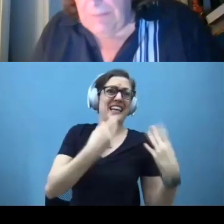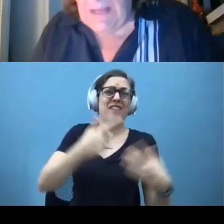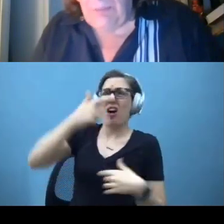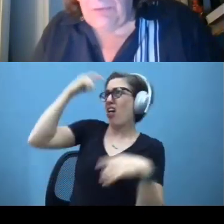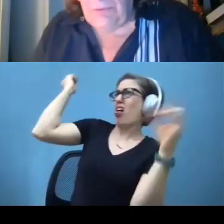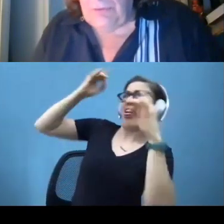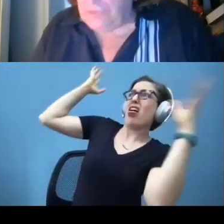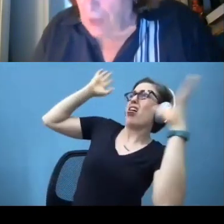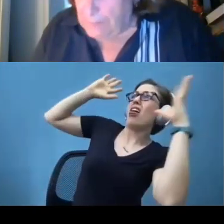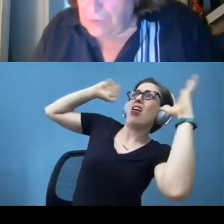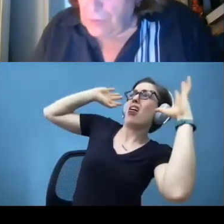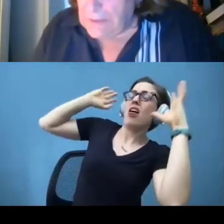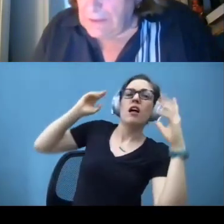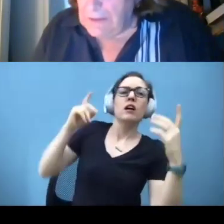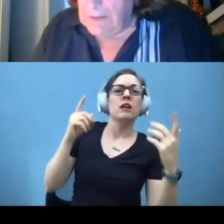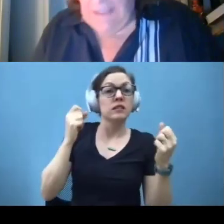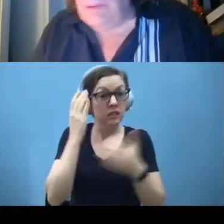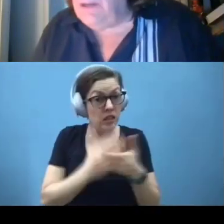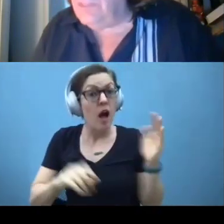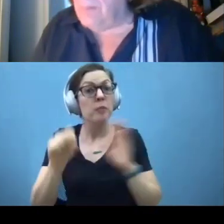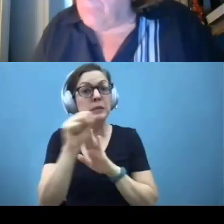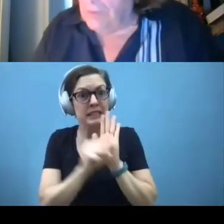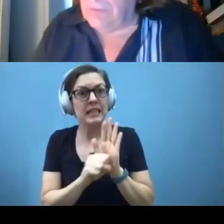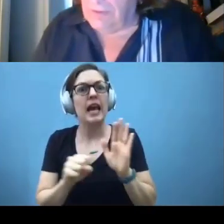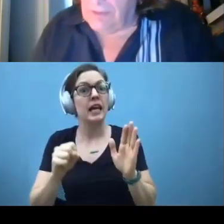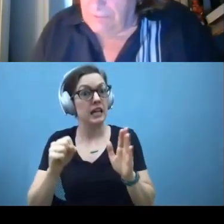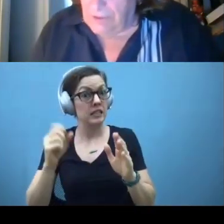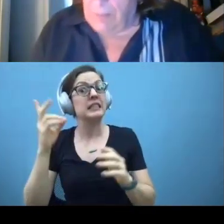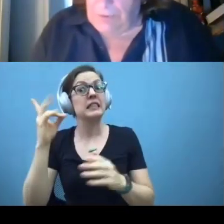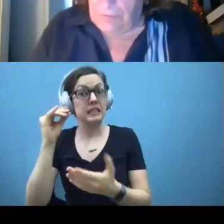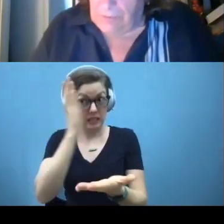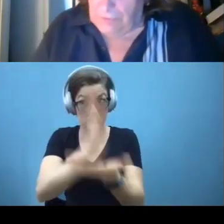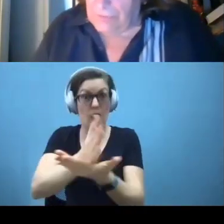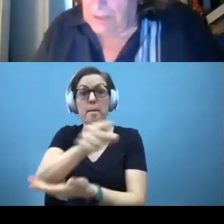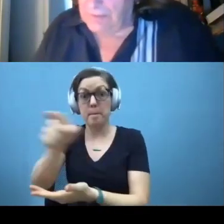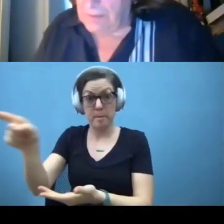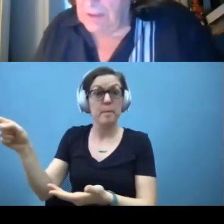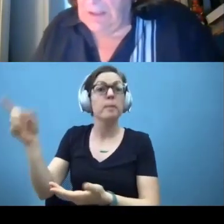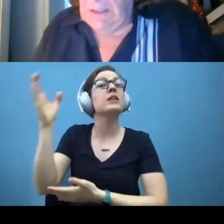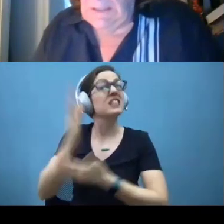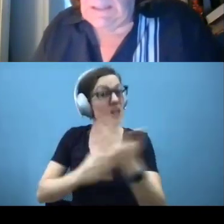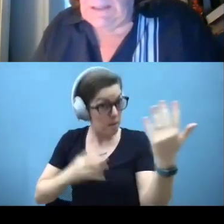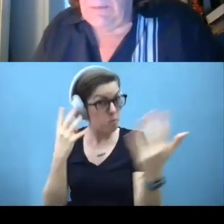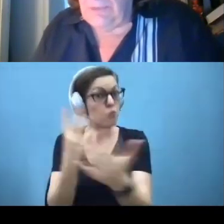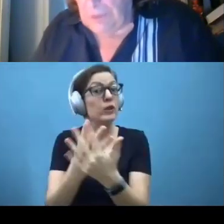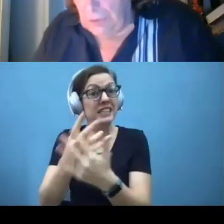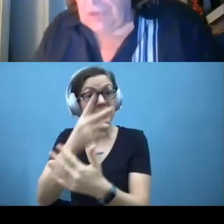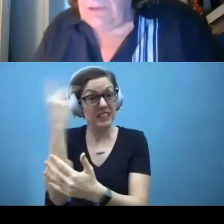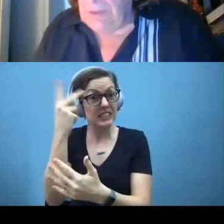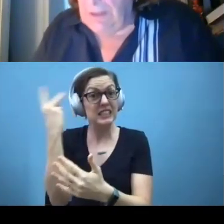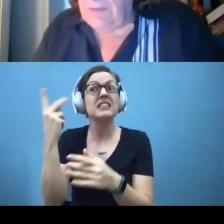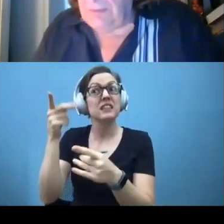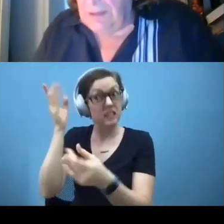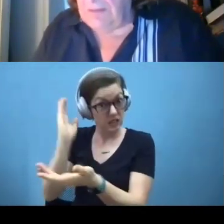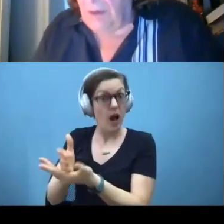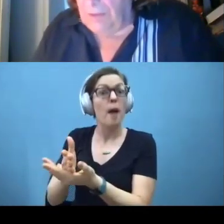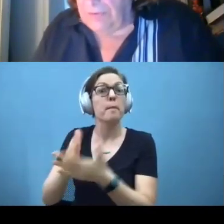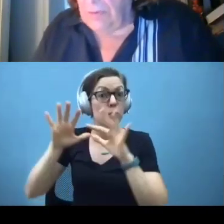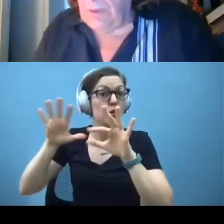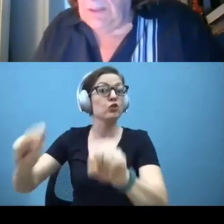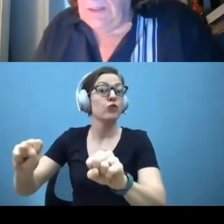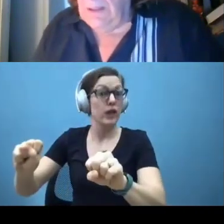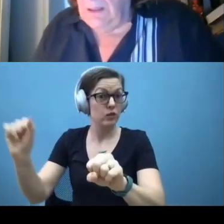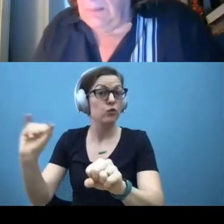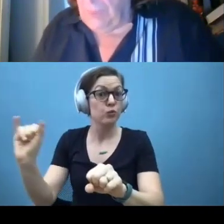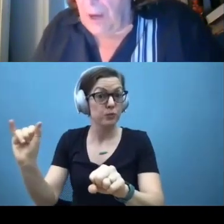states have been able to stop doing. Even in some prisons, they've stopped using restraints. Seclusion is